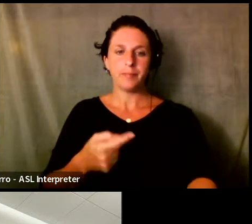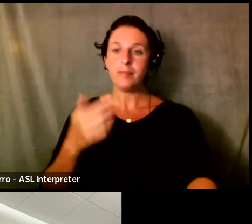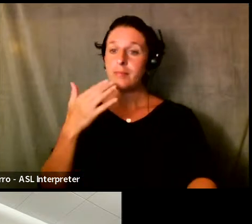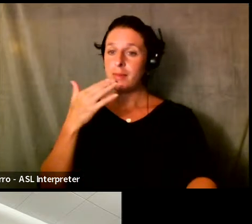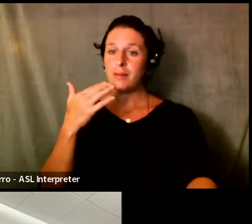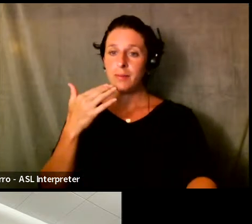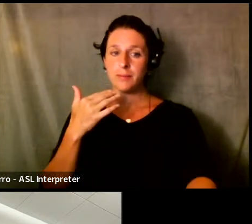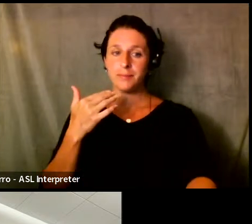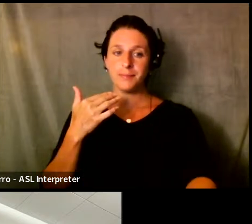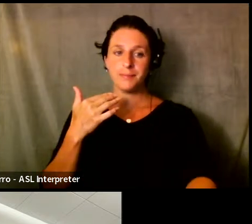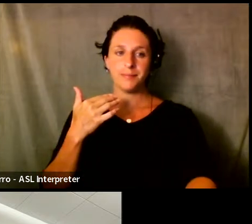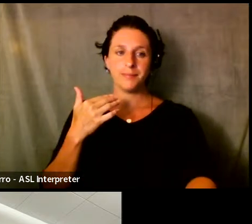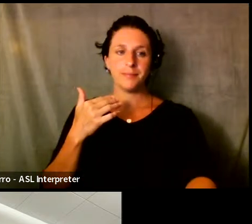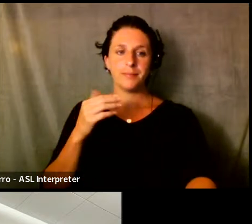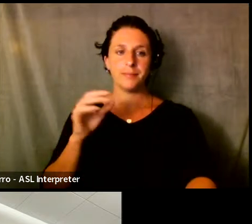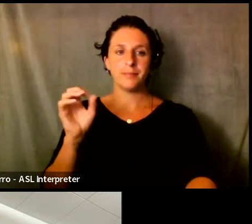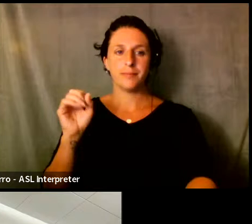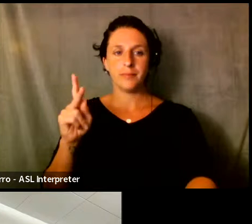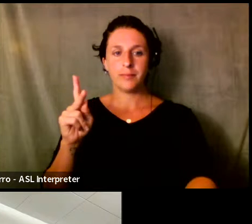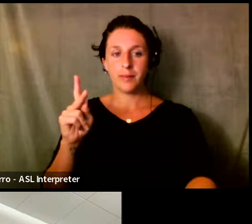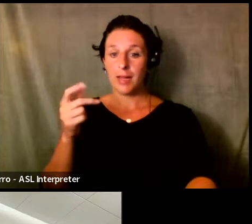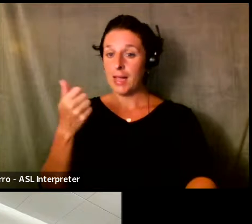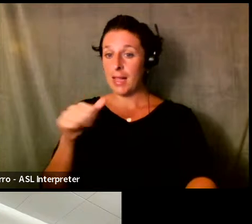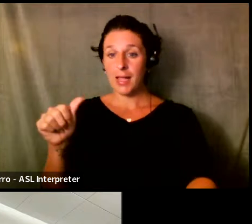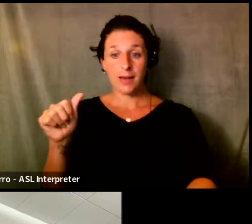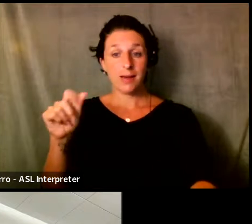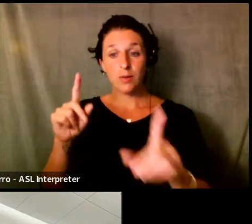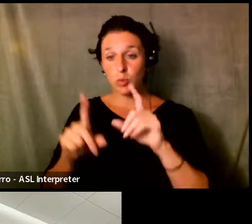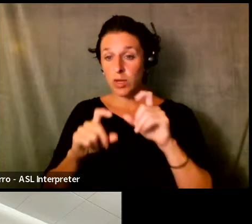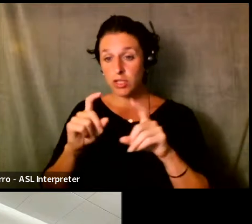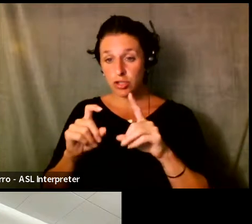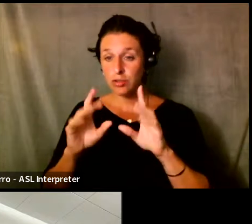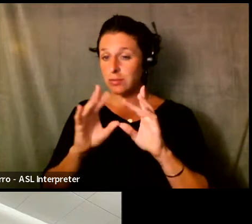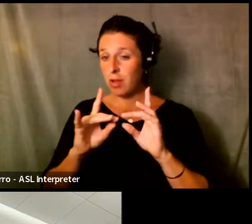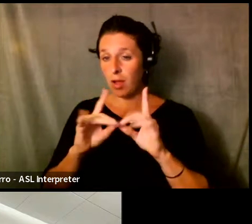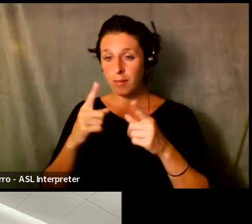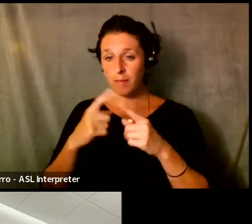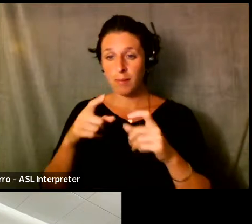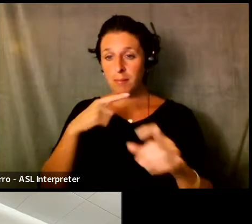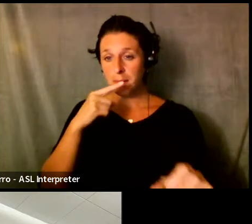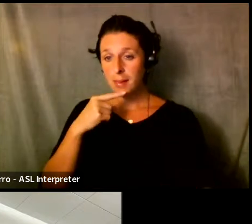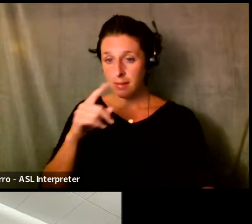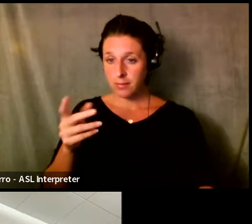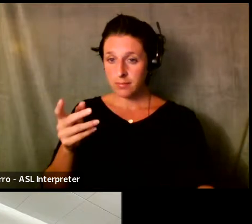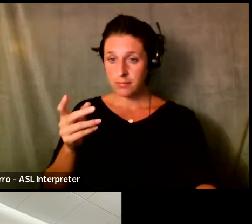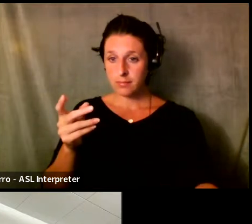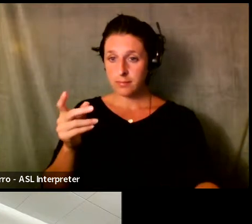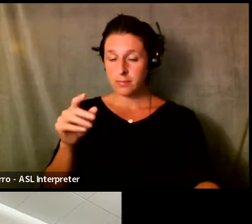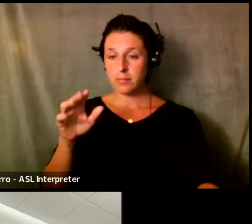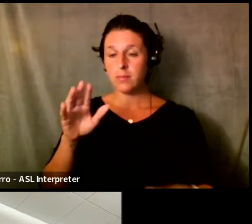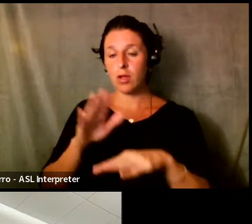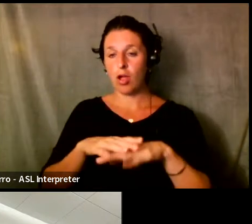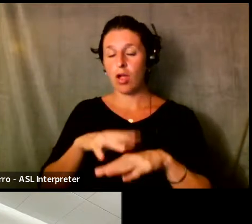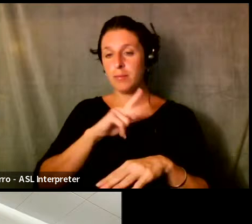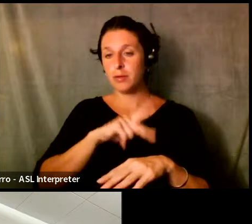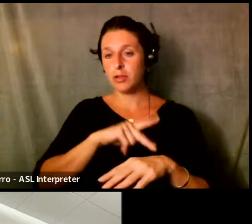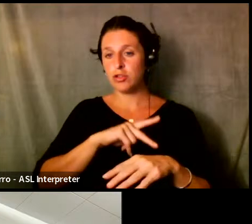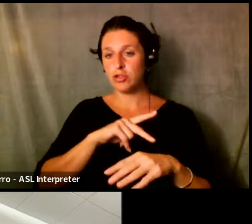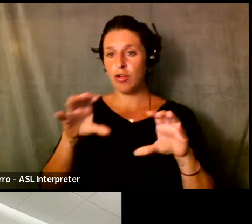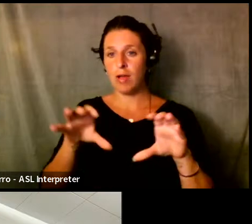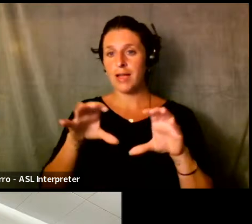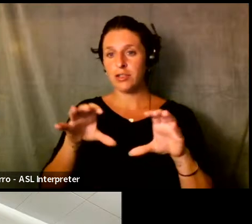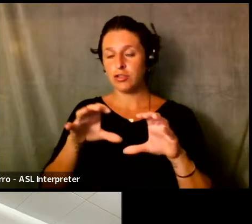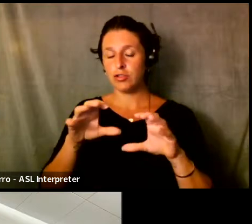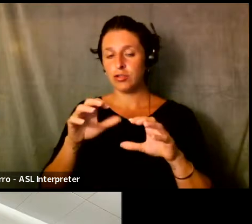you. Okay, are there any questions or comments from the public on the personnel action addendum? There are